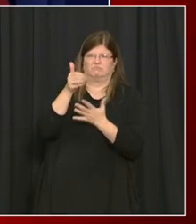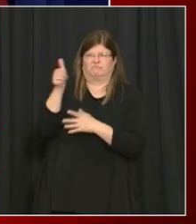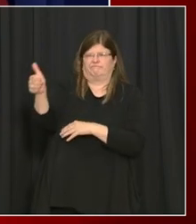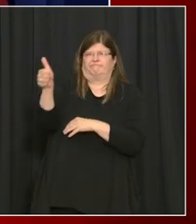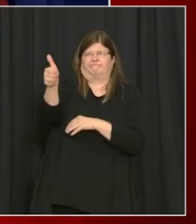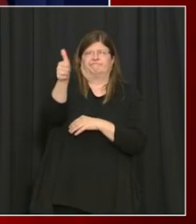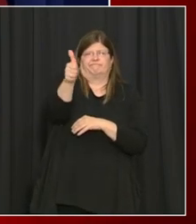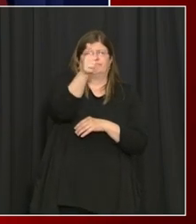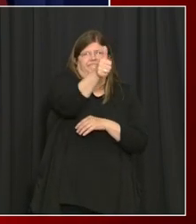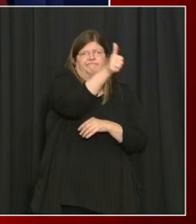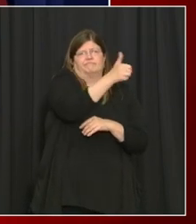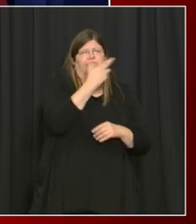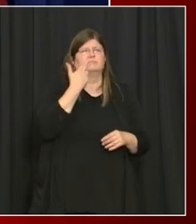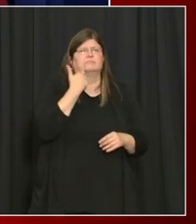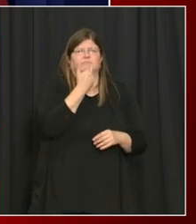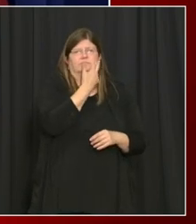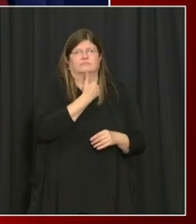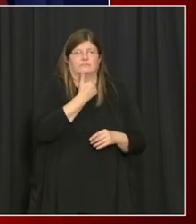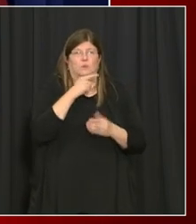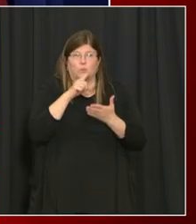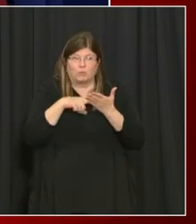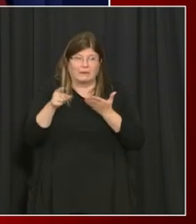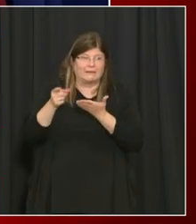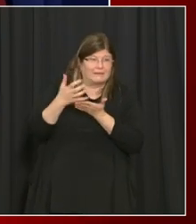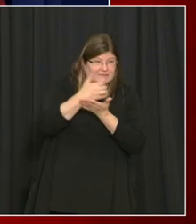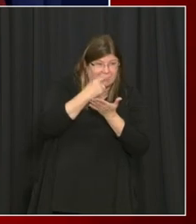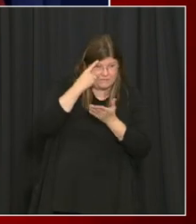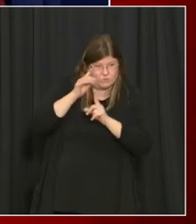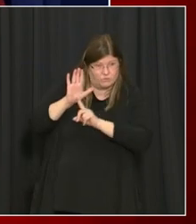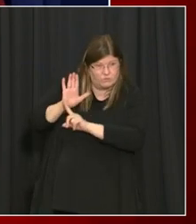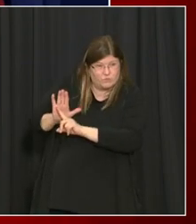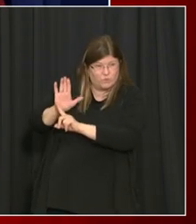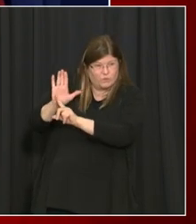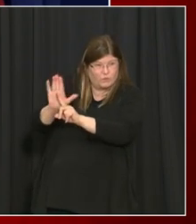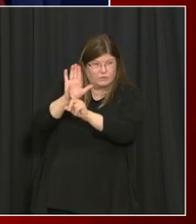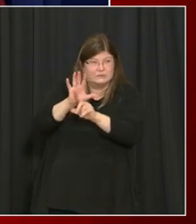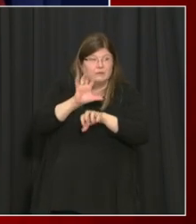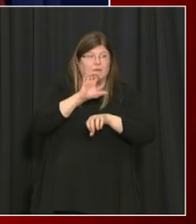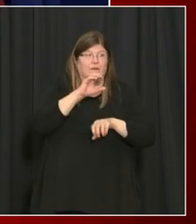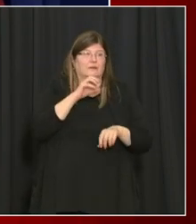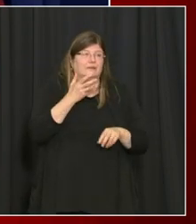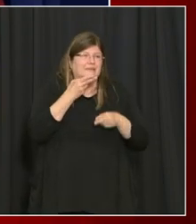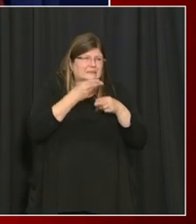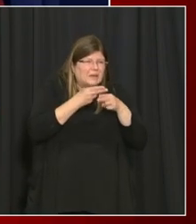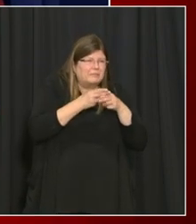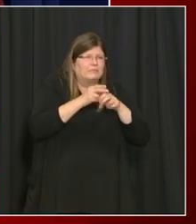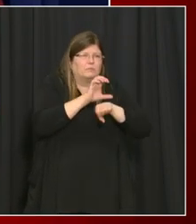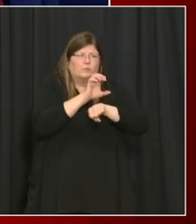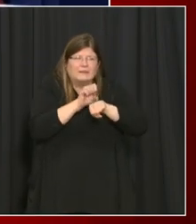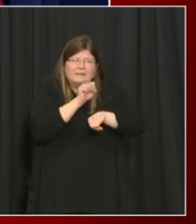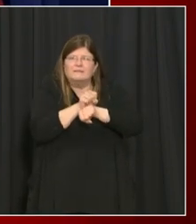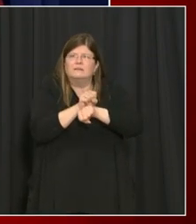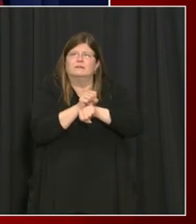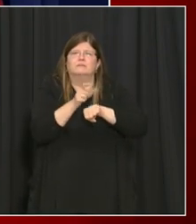think largely what they collect for reservations would be enough, your name and how we can get in touch with you.